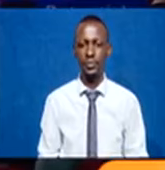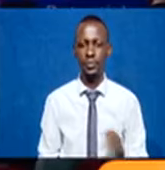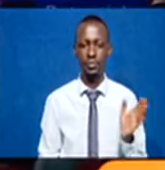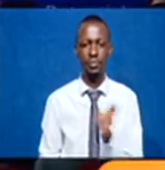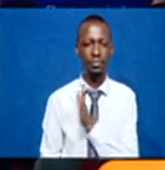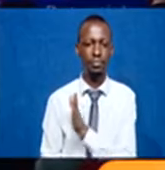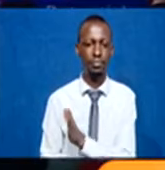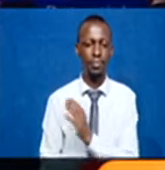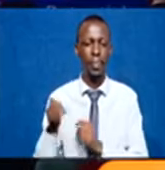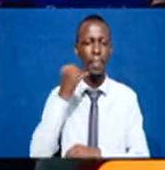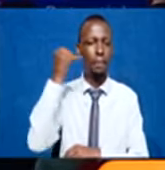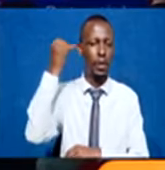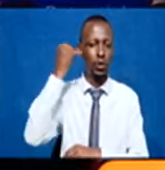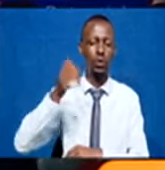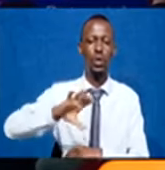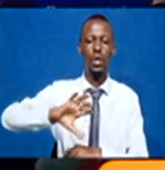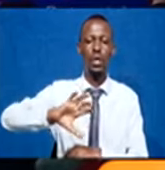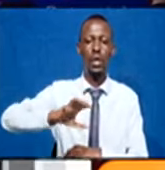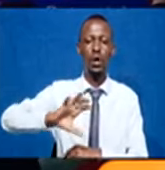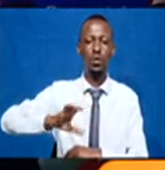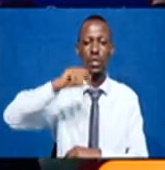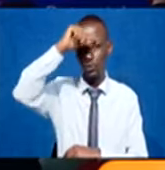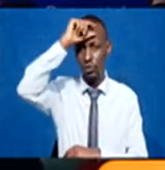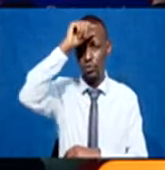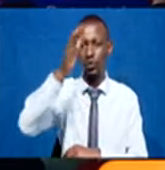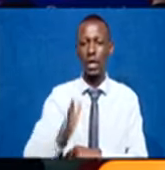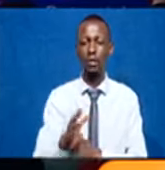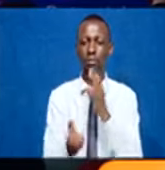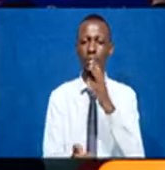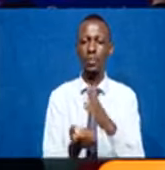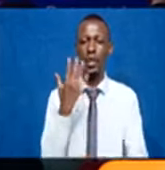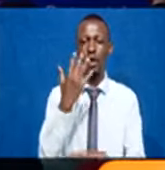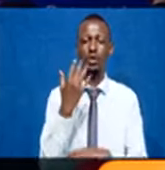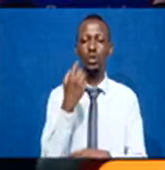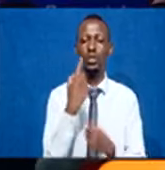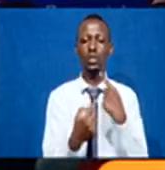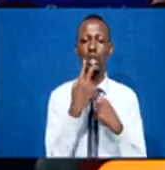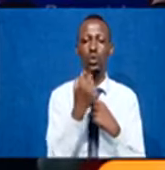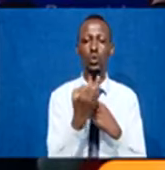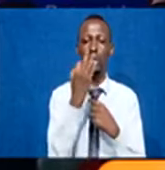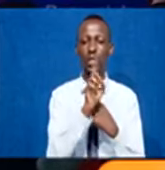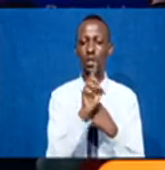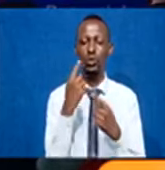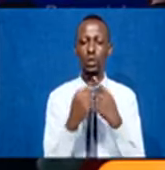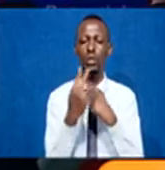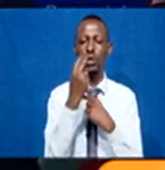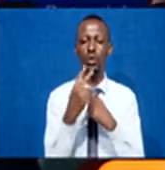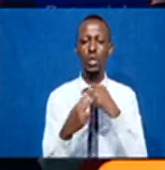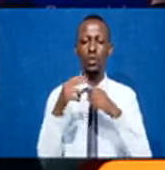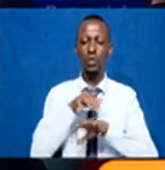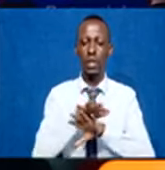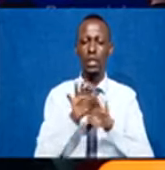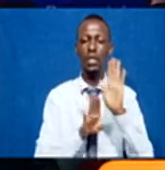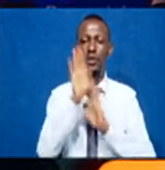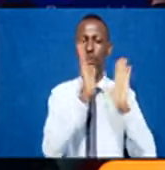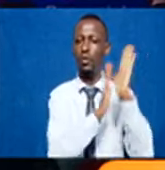Now, Nakuru County Governor Susan Kihika has launched the country's 2023-2027 Integrated Development Plan that